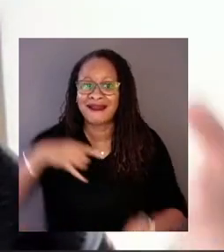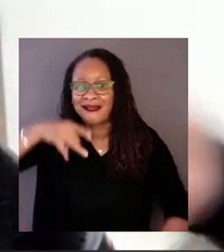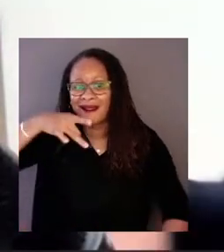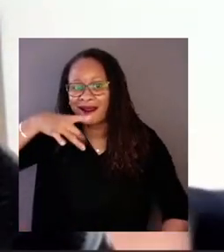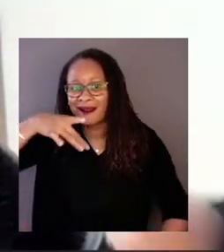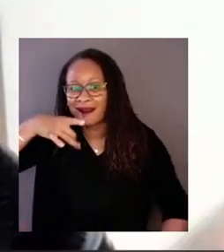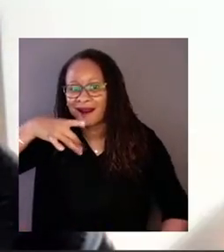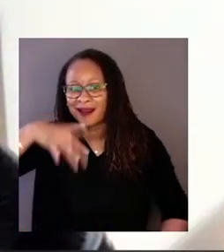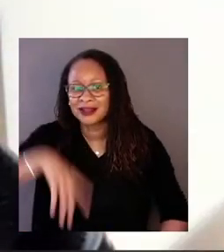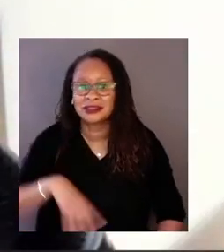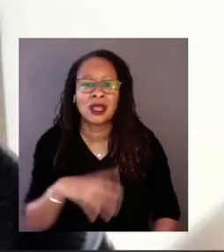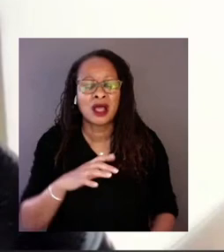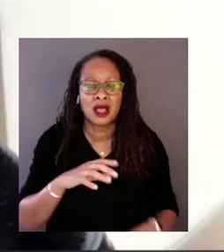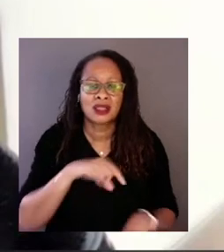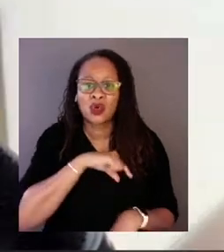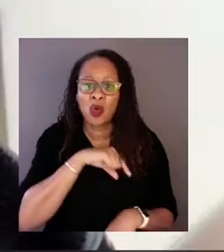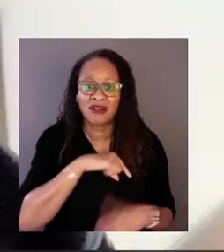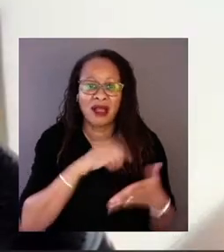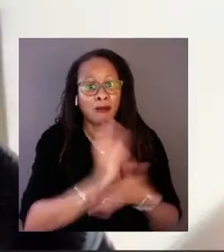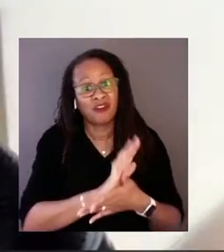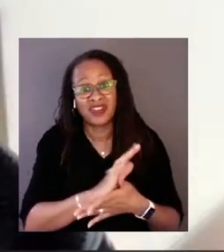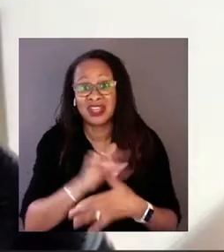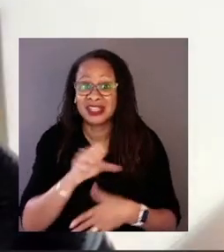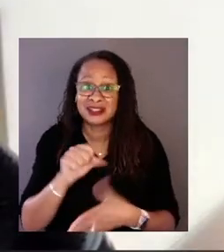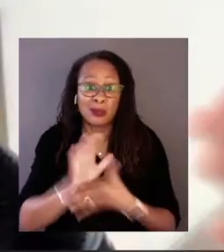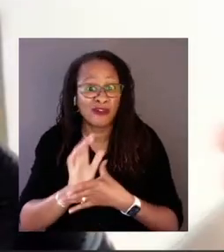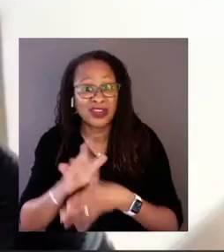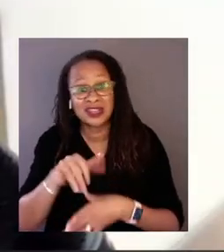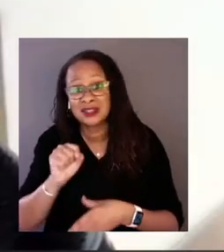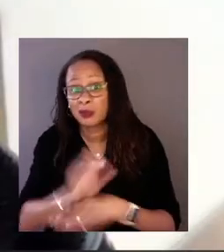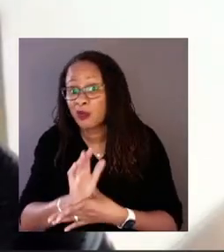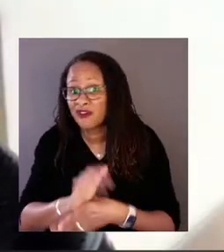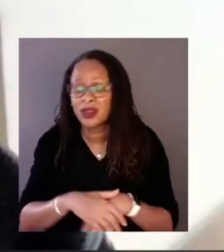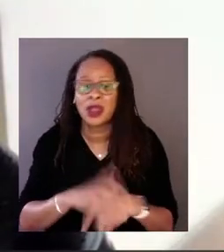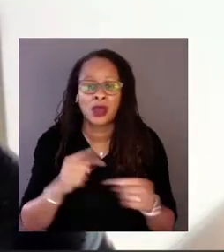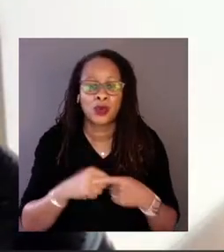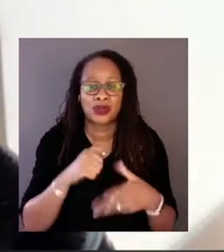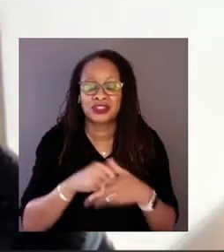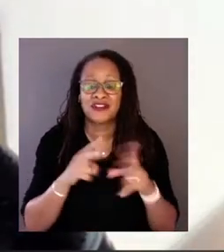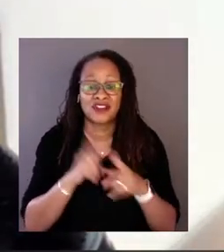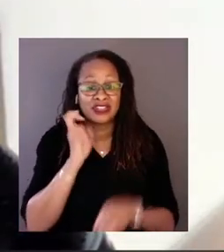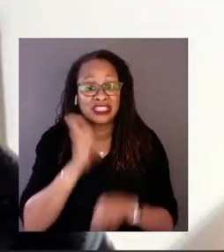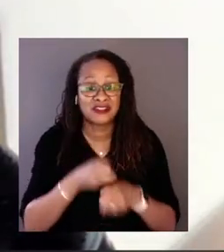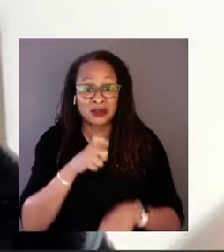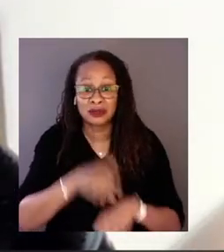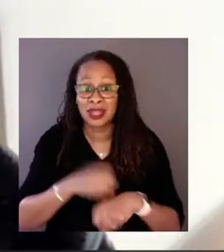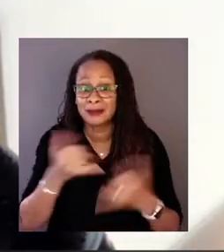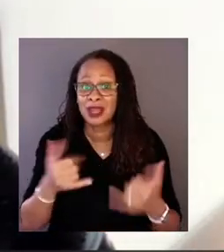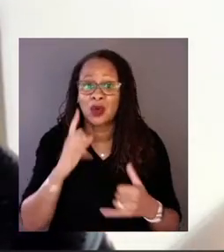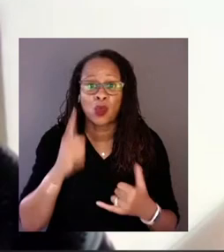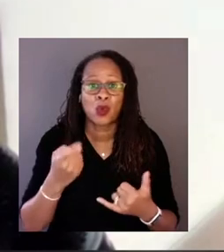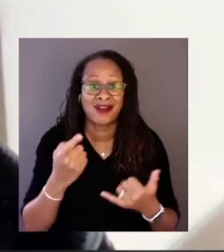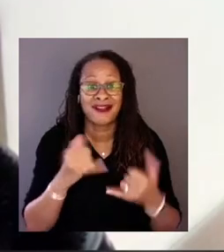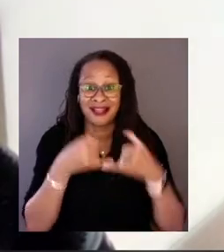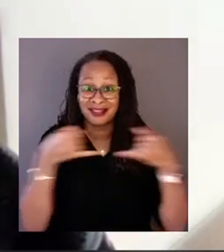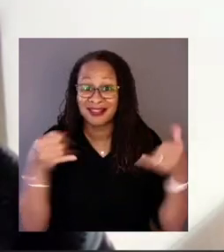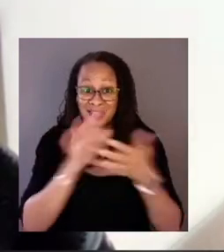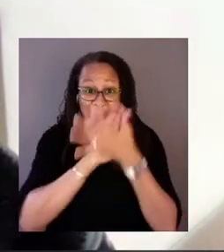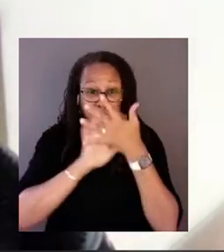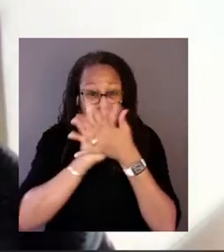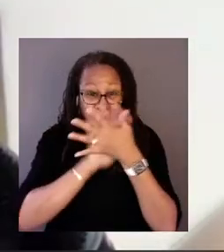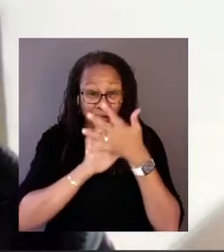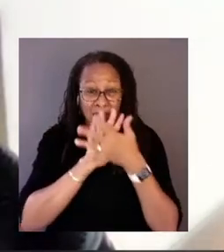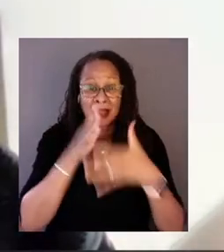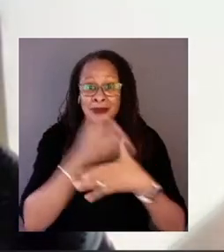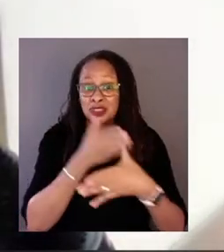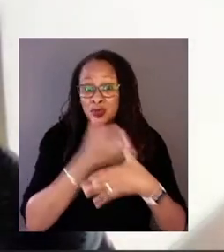on movie, you know? And while we are in this very difficult time, I think, where the lines are blurred between film and television,